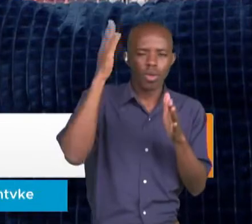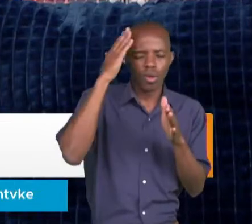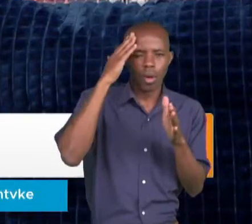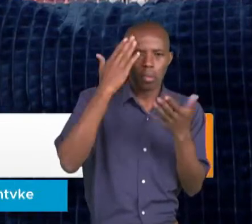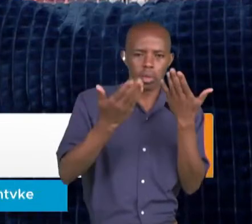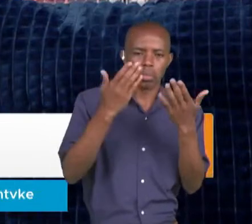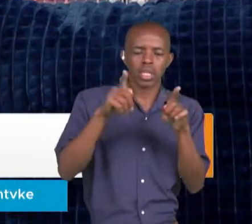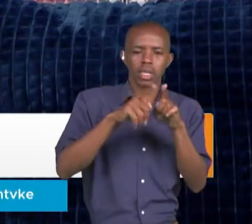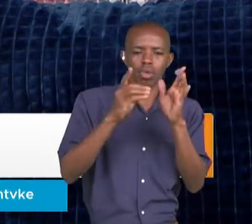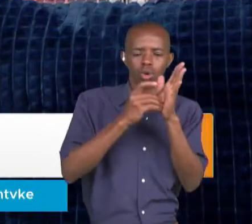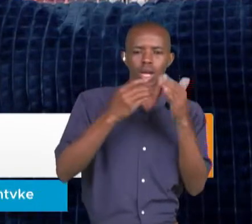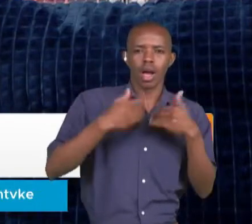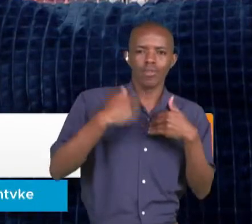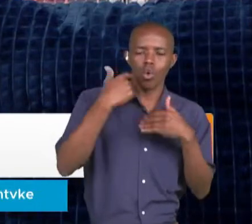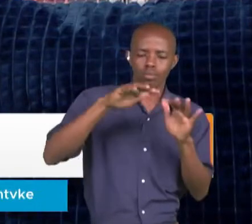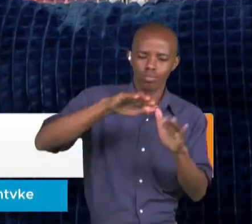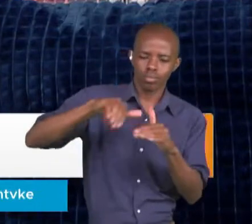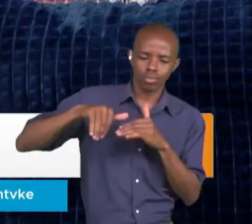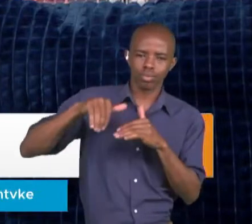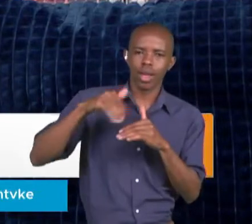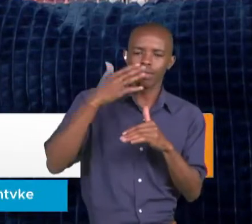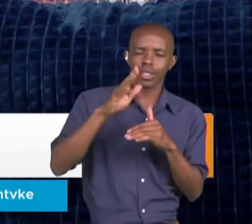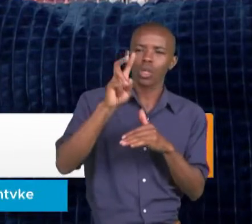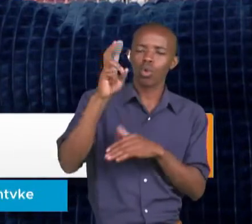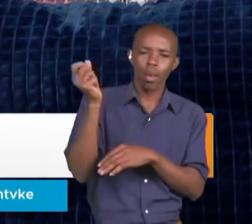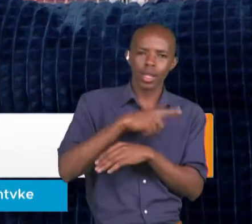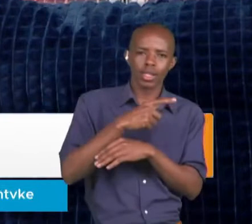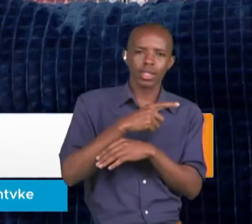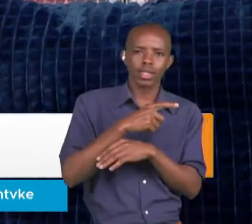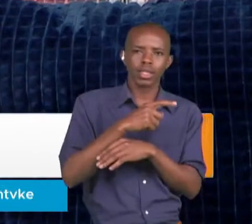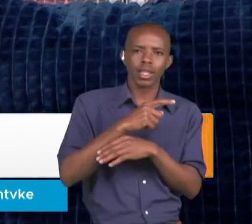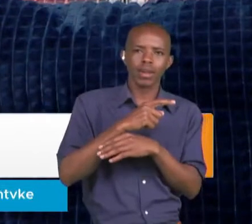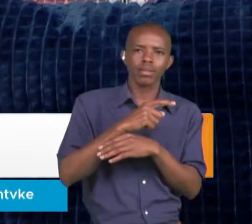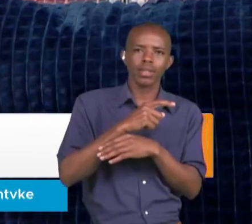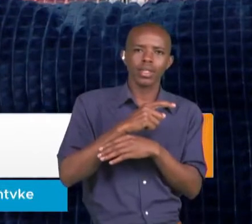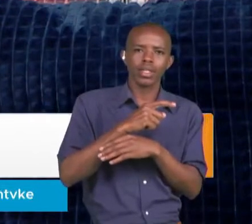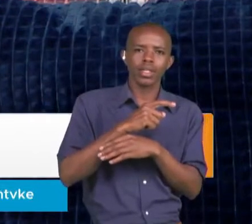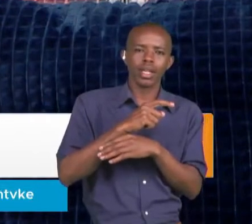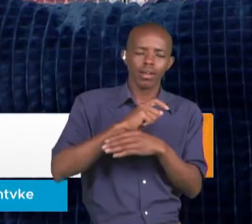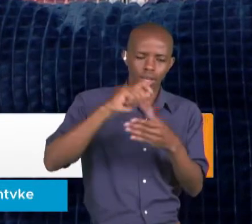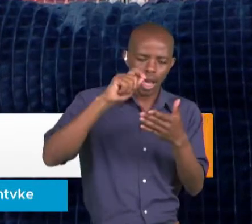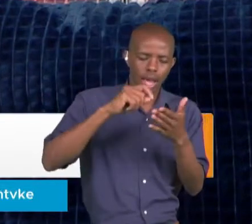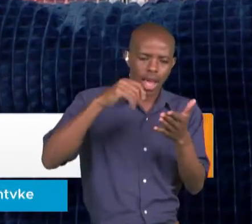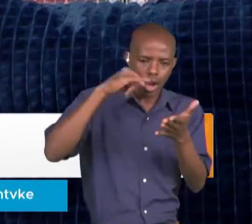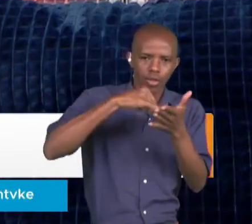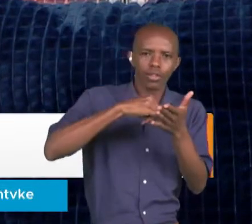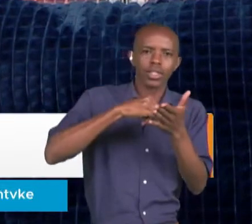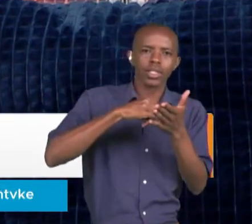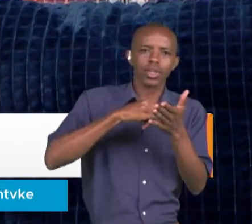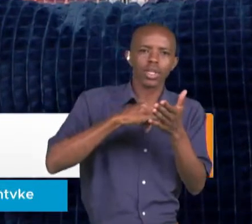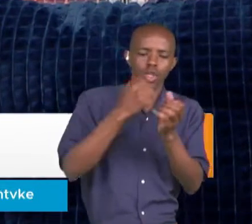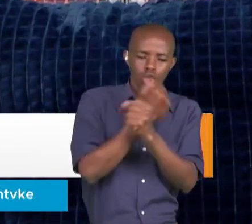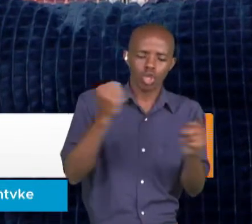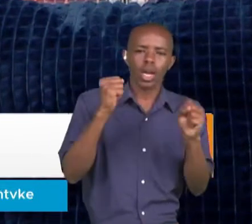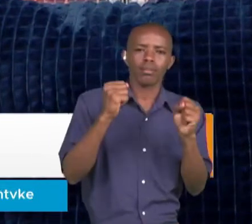might also have a doctor who's kidnapped, and, okay, 2 months down the line, mm-hmm, they've signed themselves up to this kind of doctrine. Sure. So you're trying to rescue